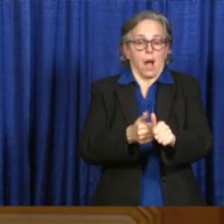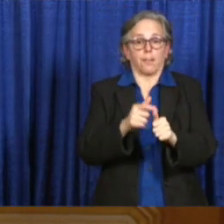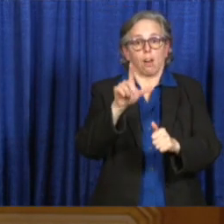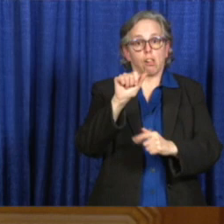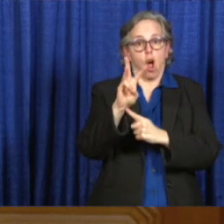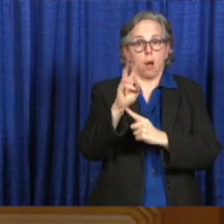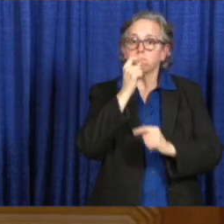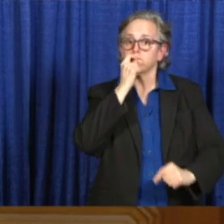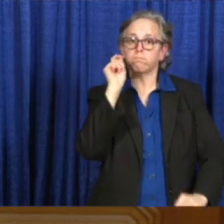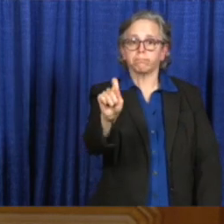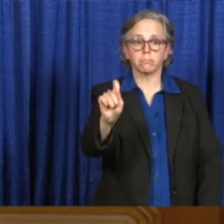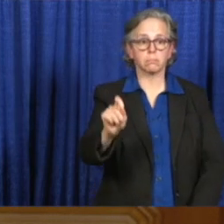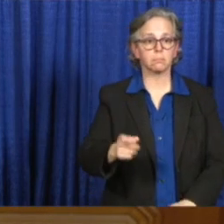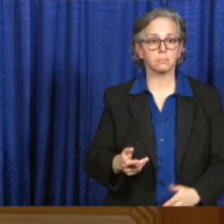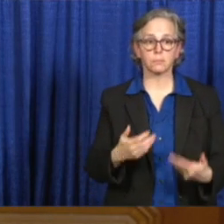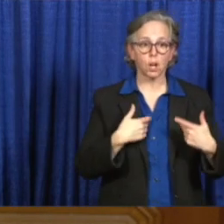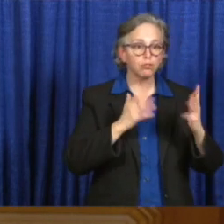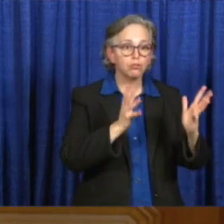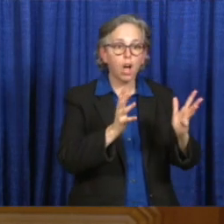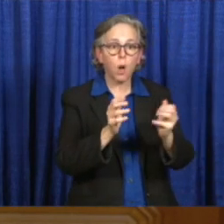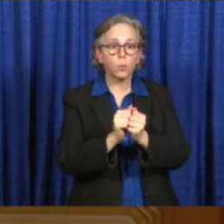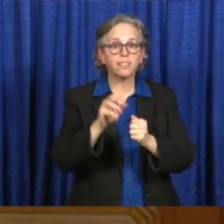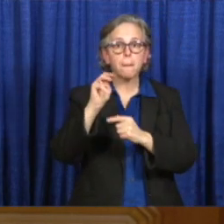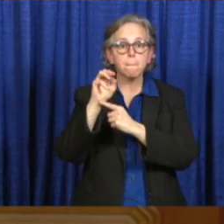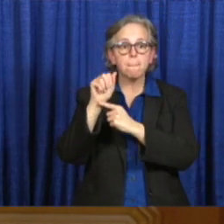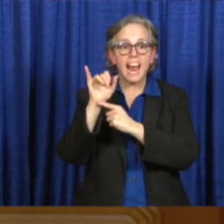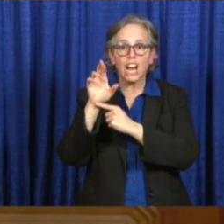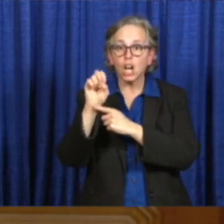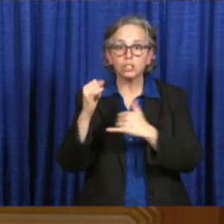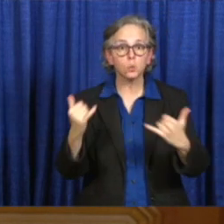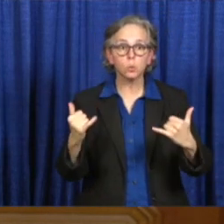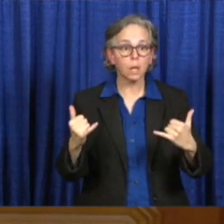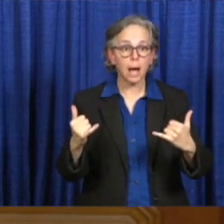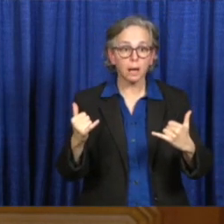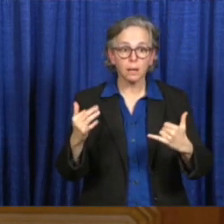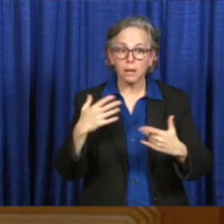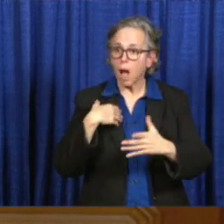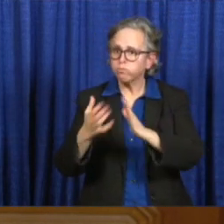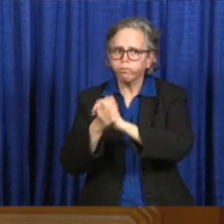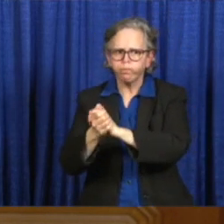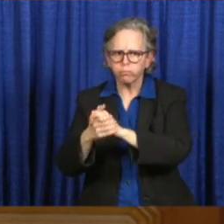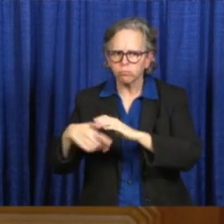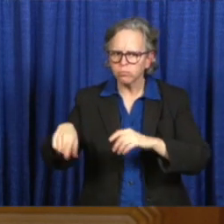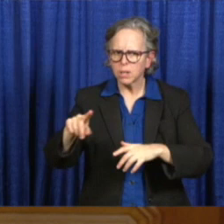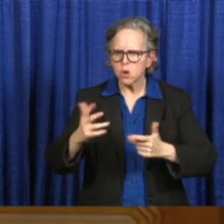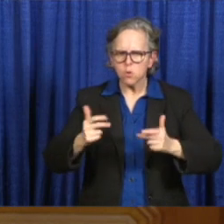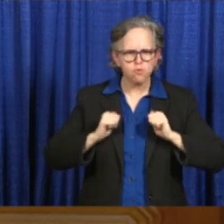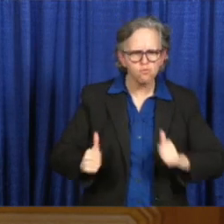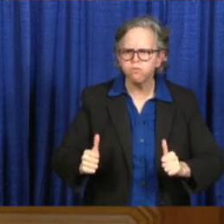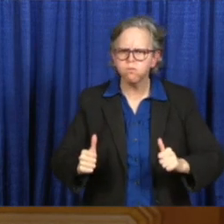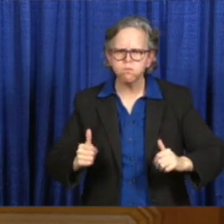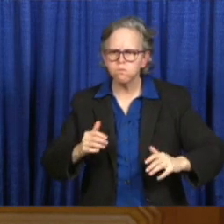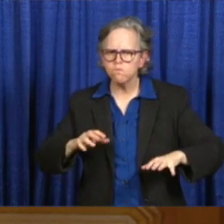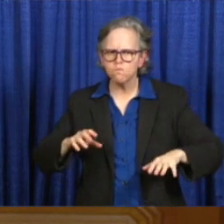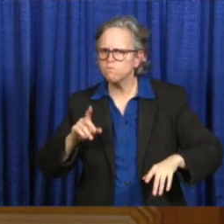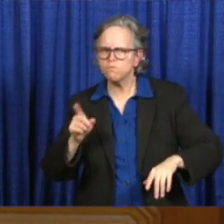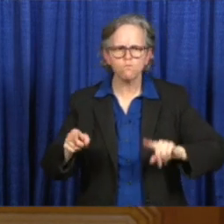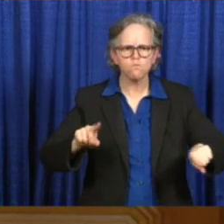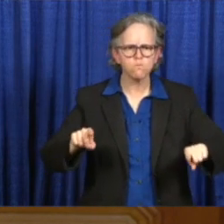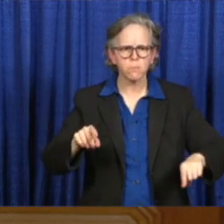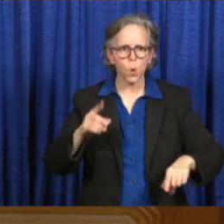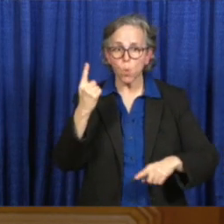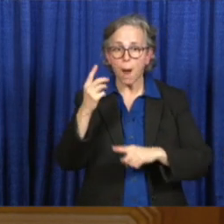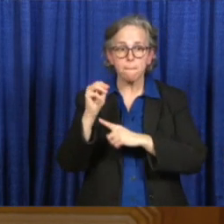want to congratulate them and thank them. They've been very aggressive. I know one mayor sent out 250